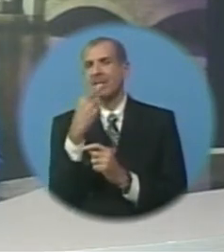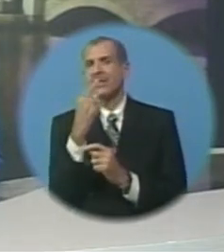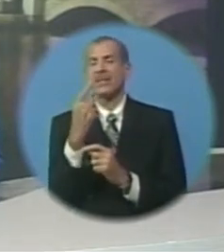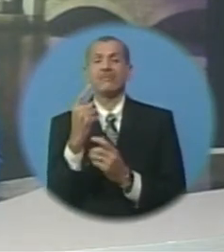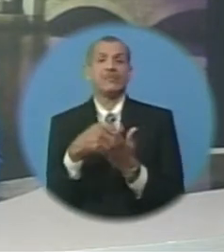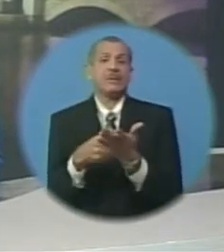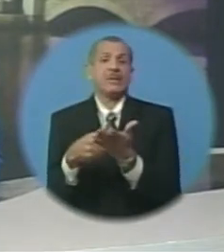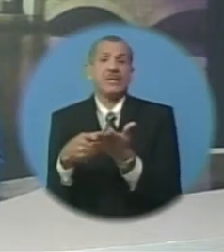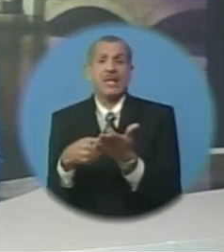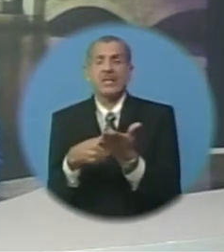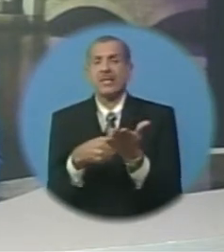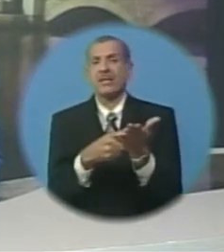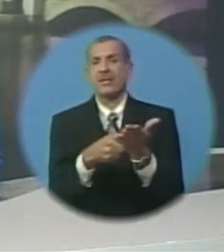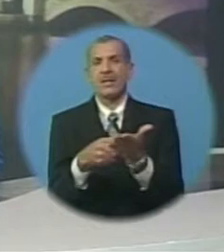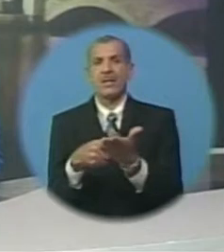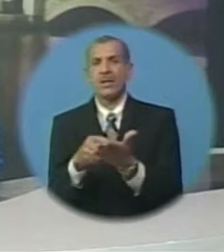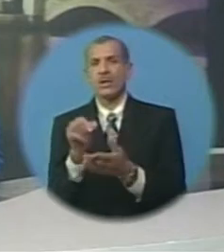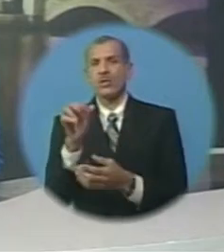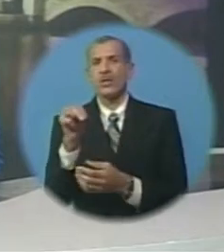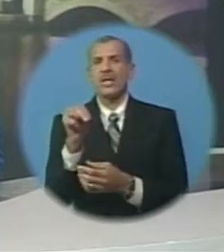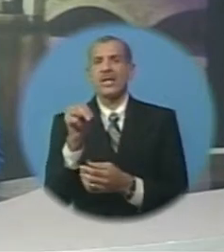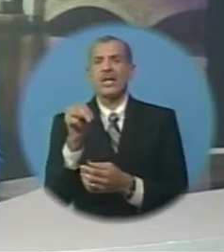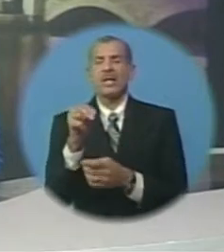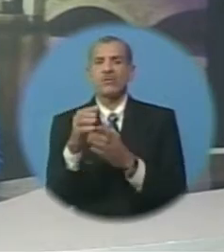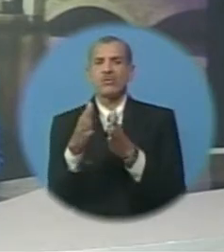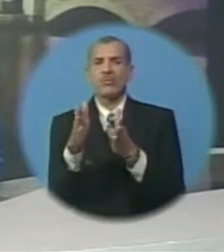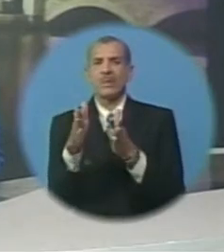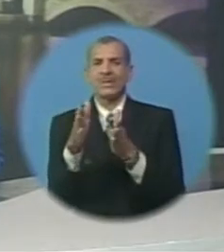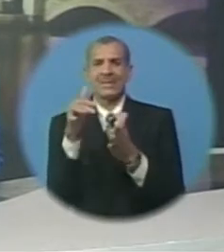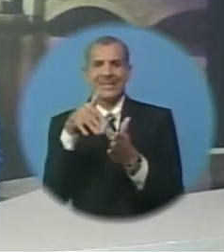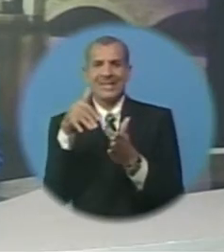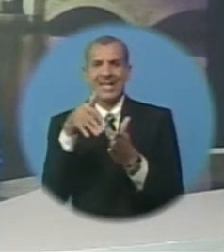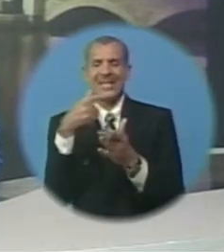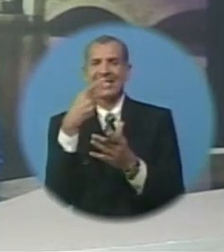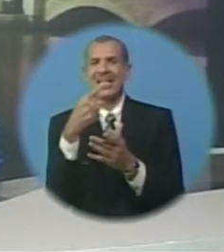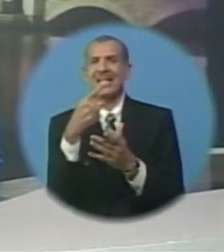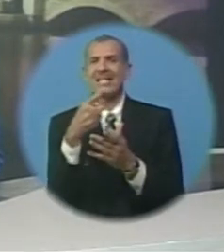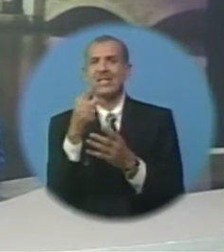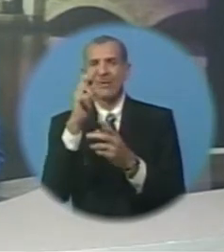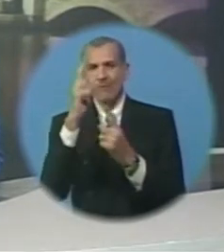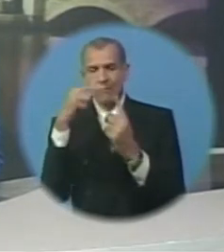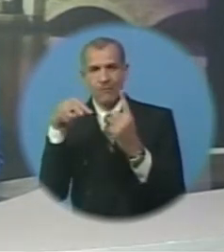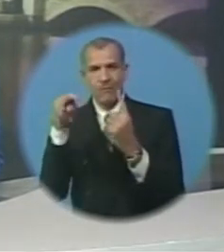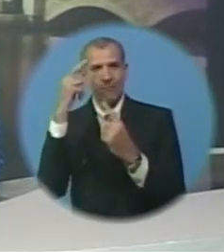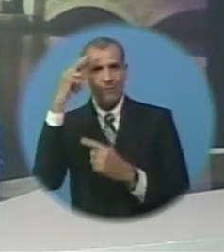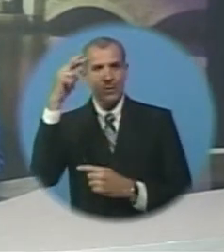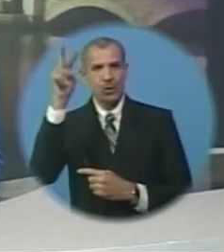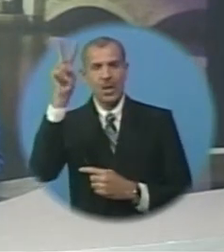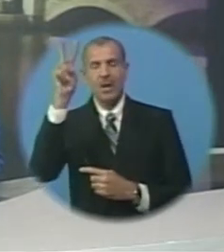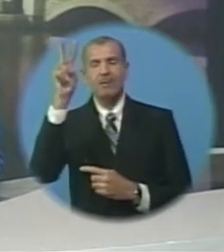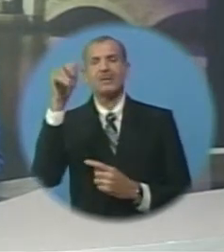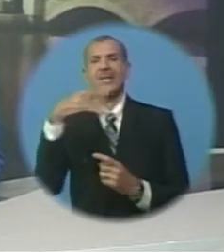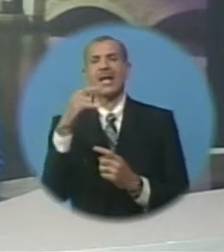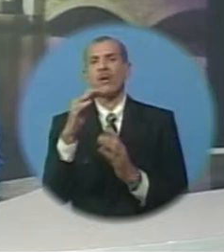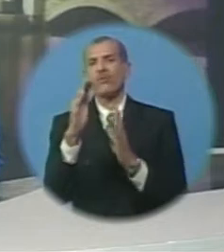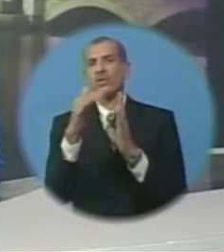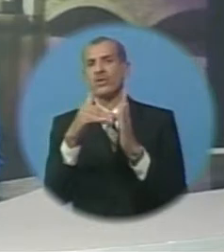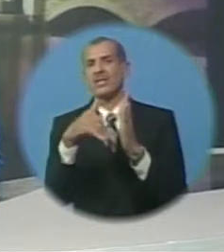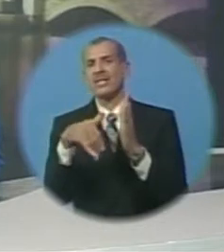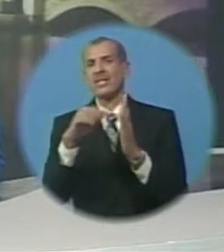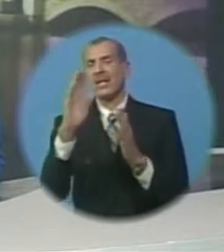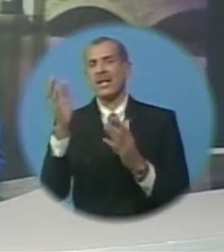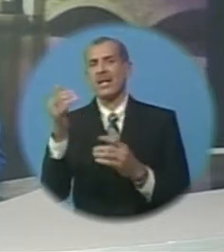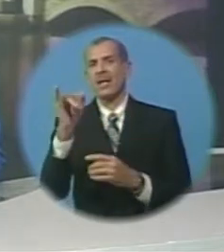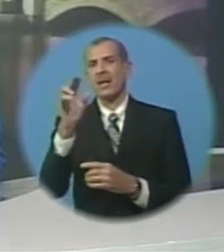house continued debate on the green scoping study. Mr. Seeley says the study is visionary and will also help with the reduction of the import